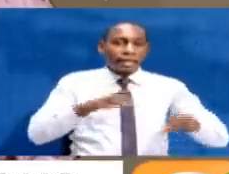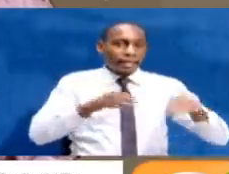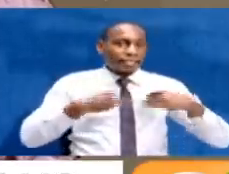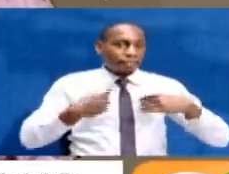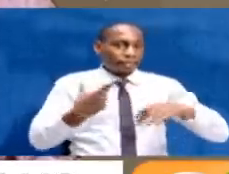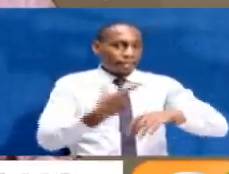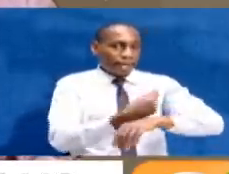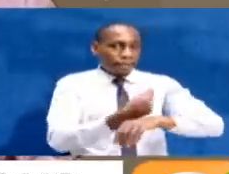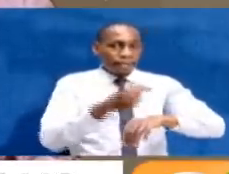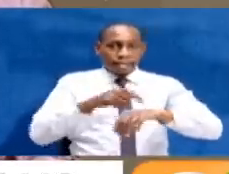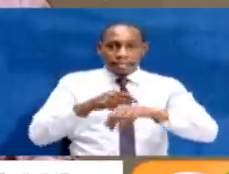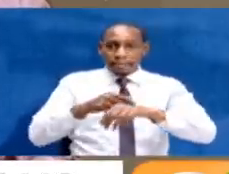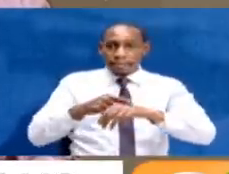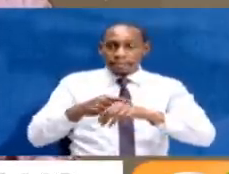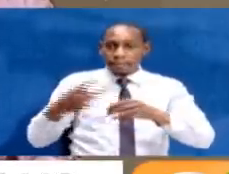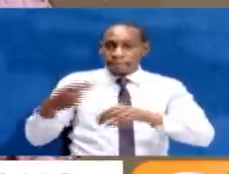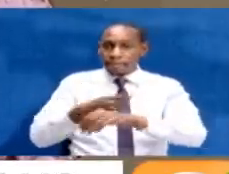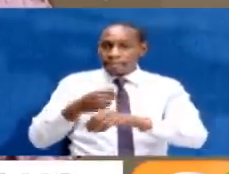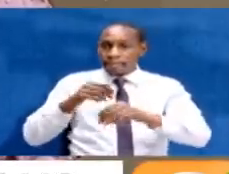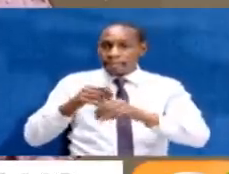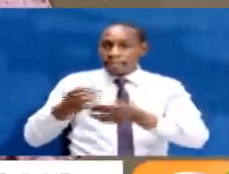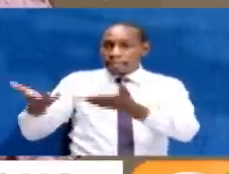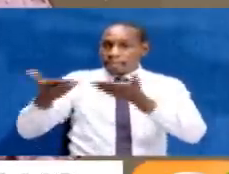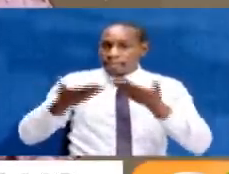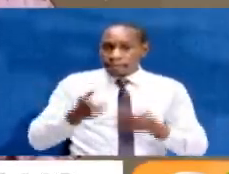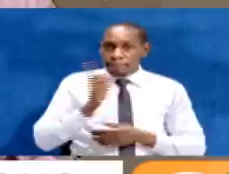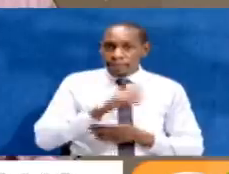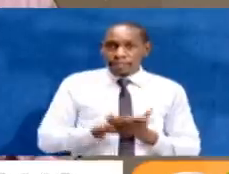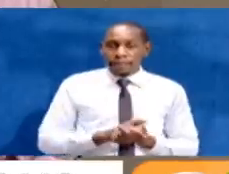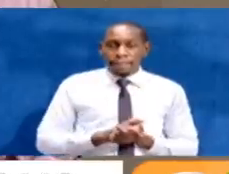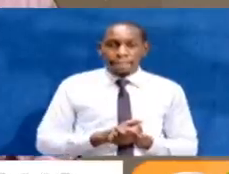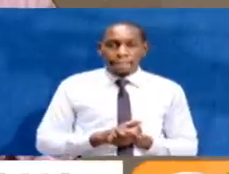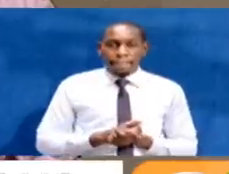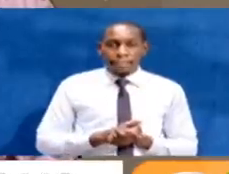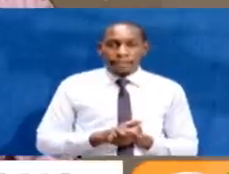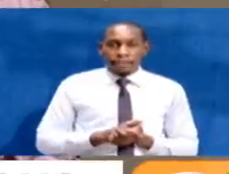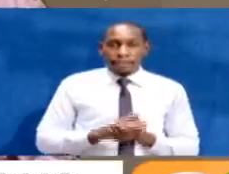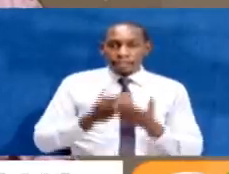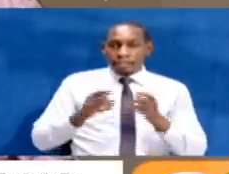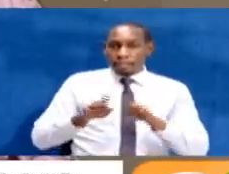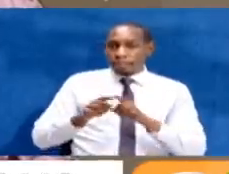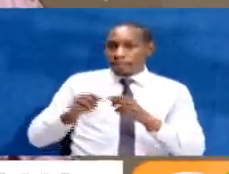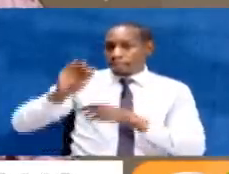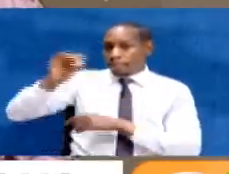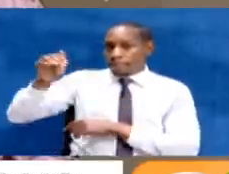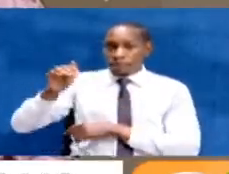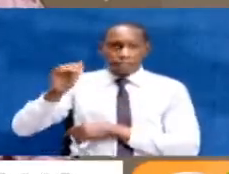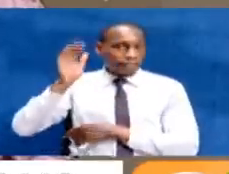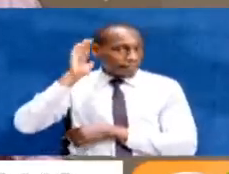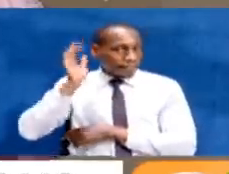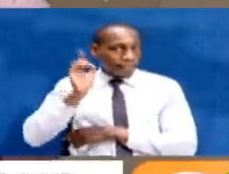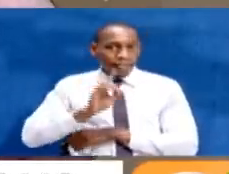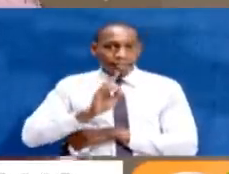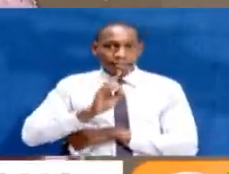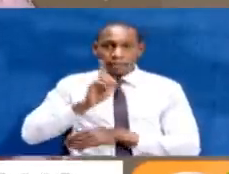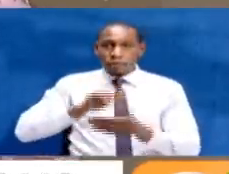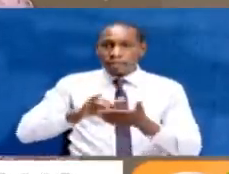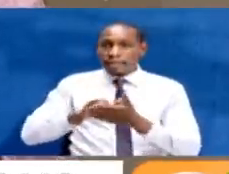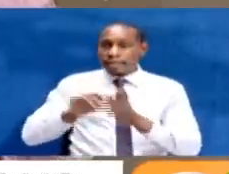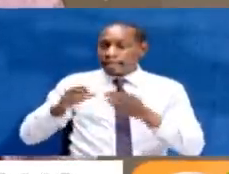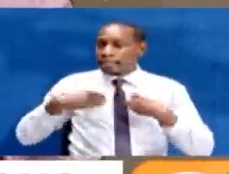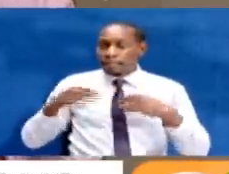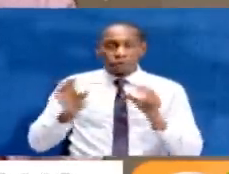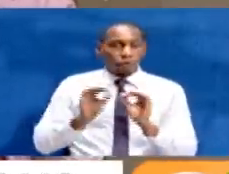vaccinated as soon as the vaccines are available, and that is not being seen. In counties, you hear them saying that we're not going to get it for